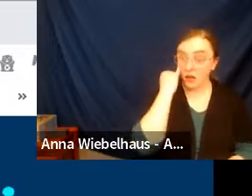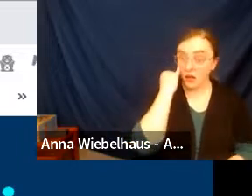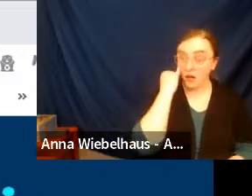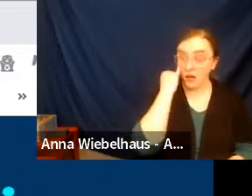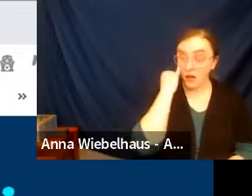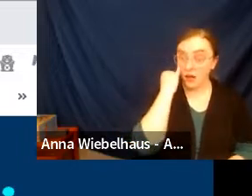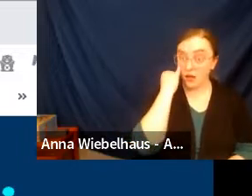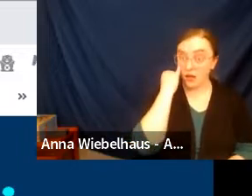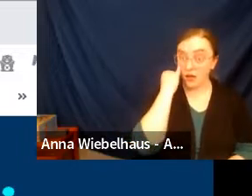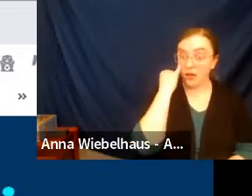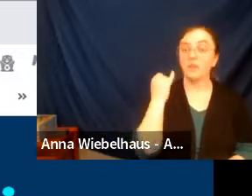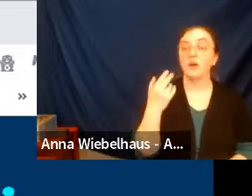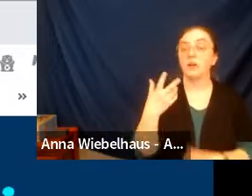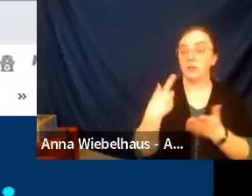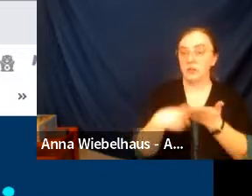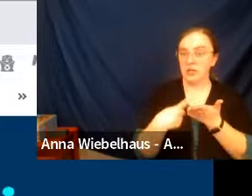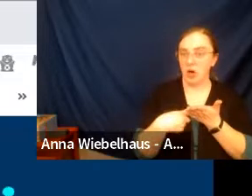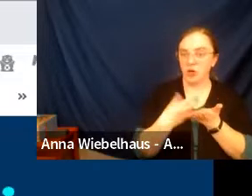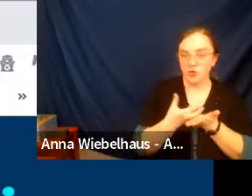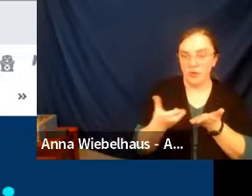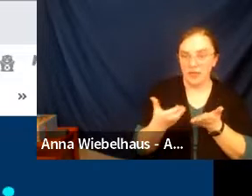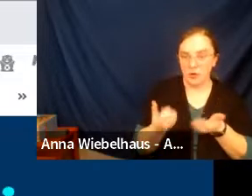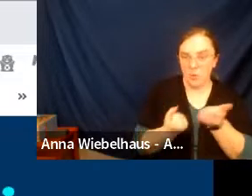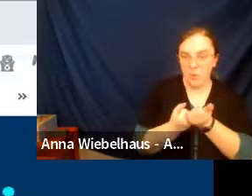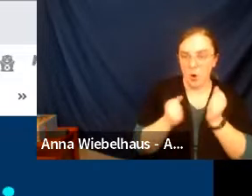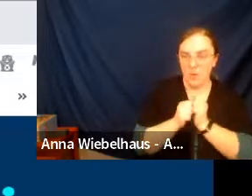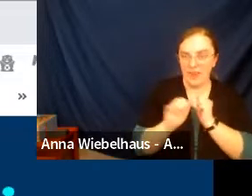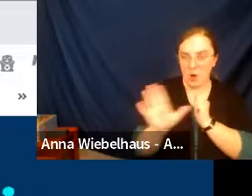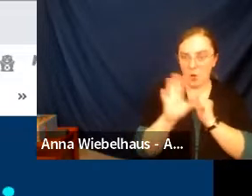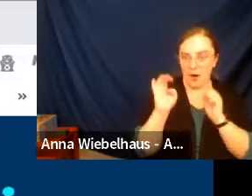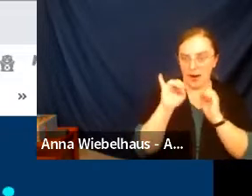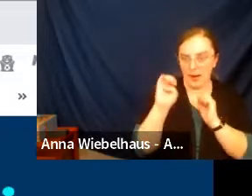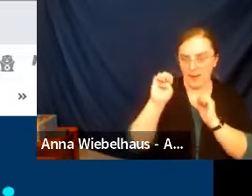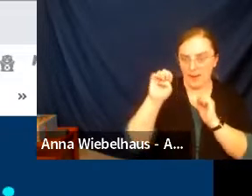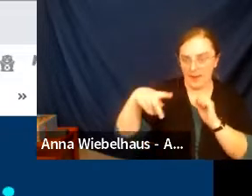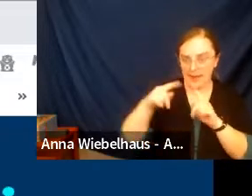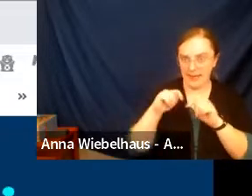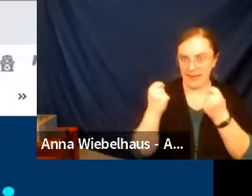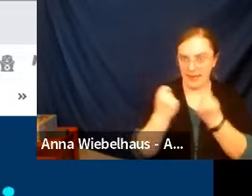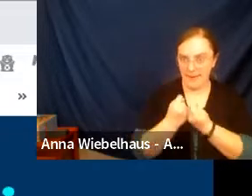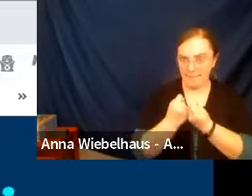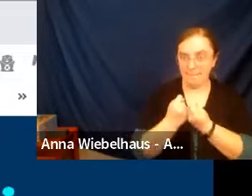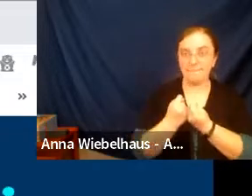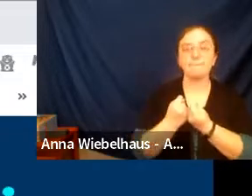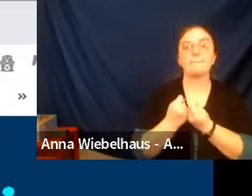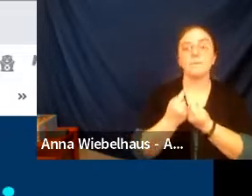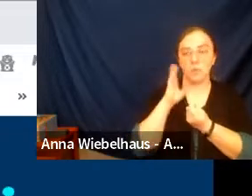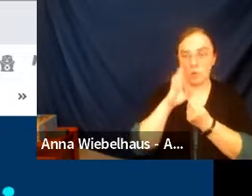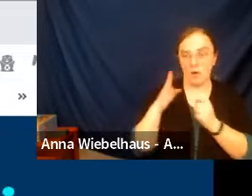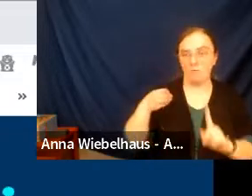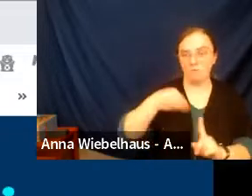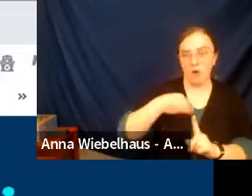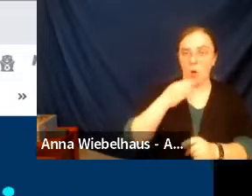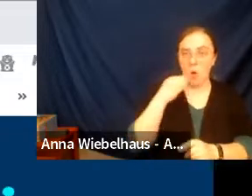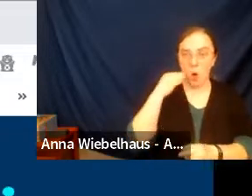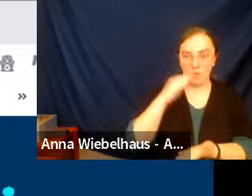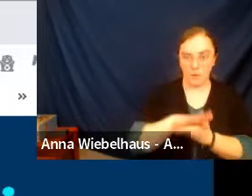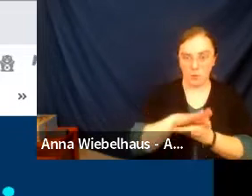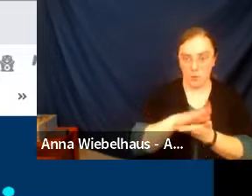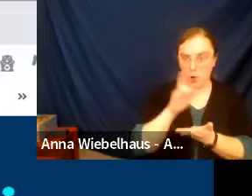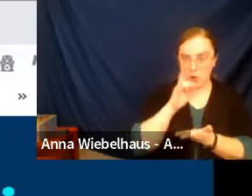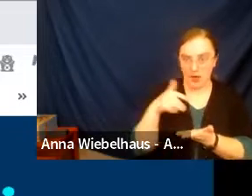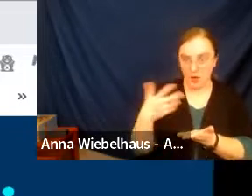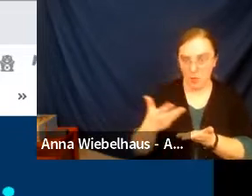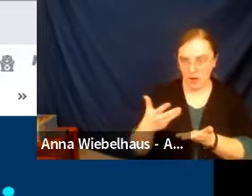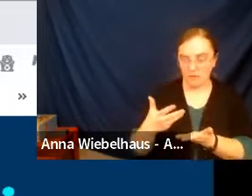with resource support with your current IEP team, you would be going to your home school. We'll also do a web tour